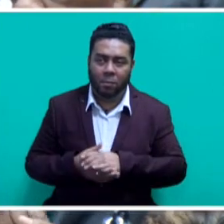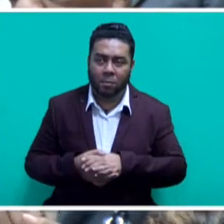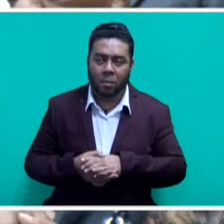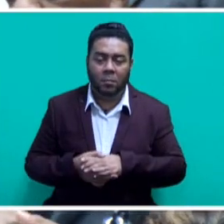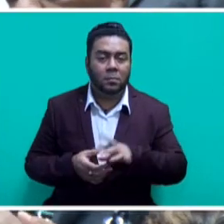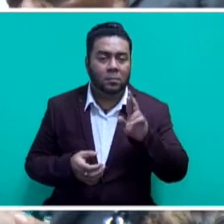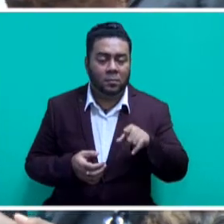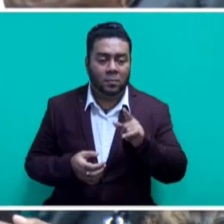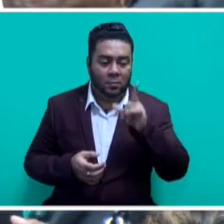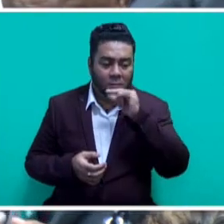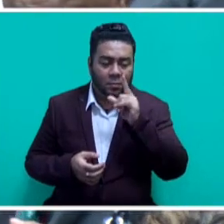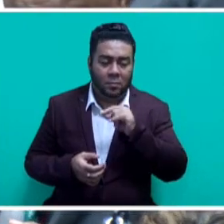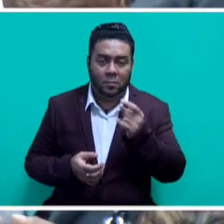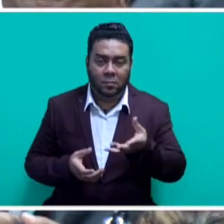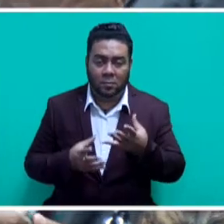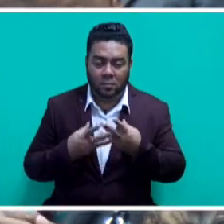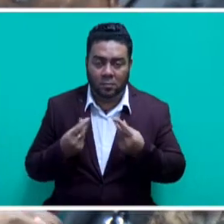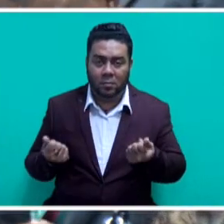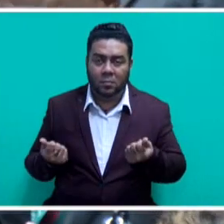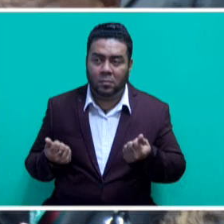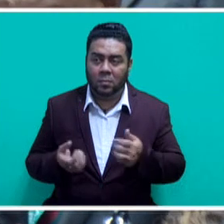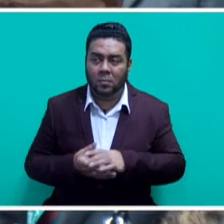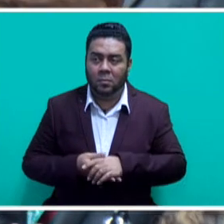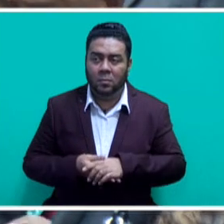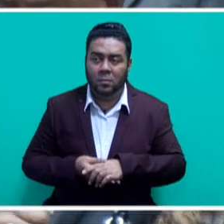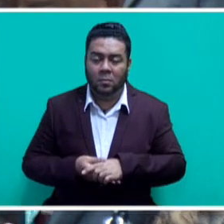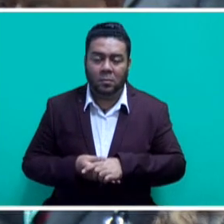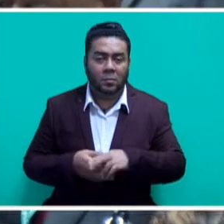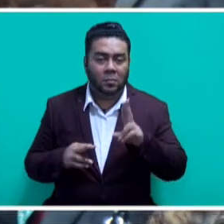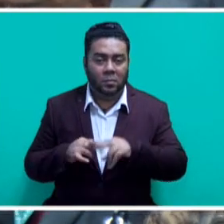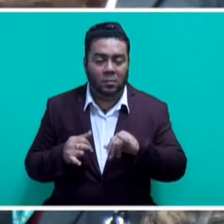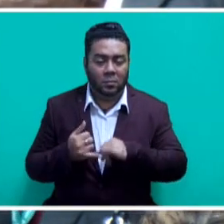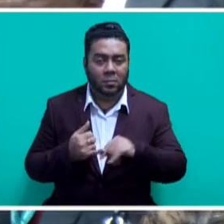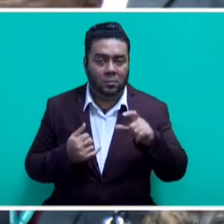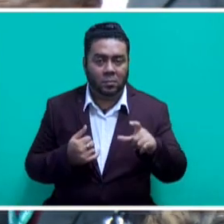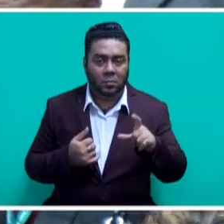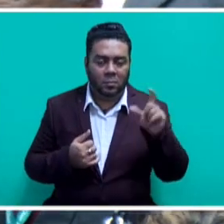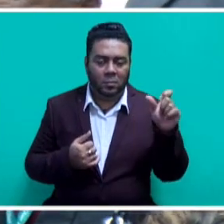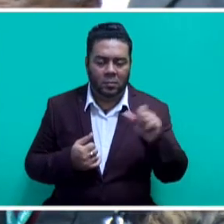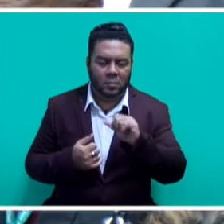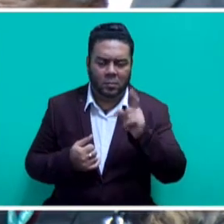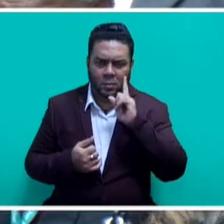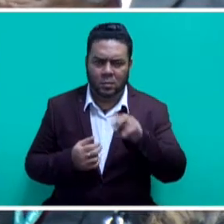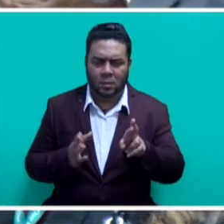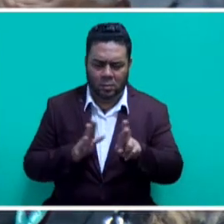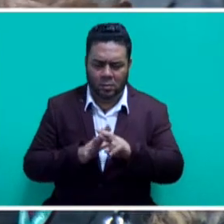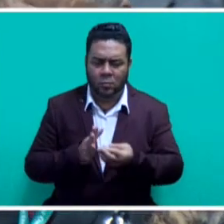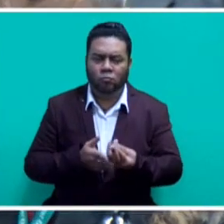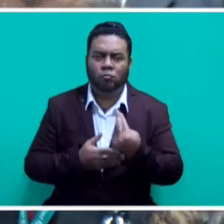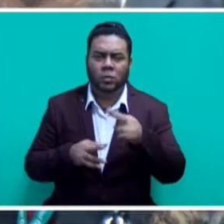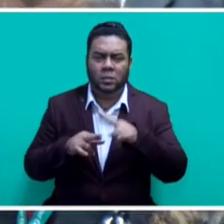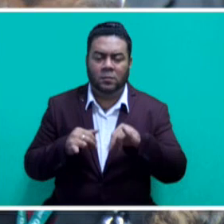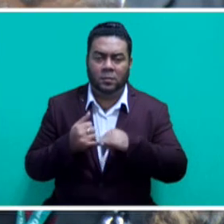Therefore, if we are able to resolve the legacy debt issue of FSC, we should see a turnaround in FSC as well, as the